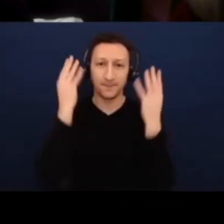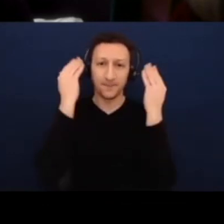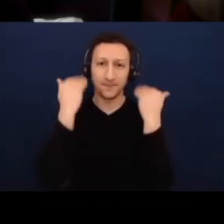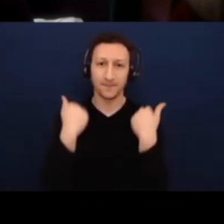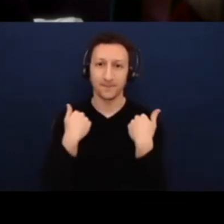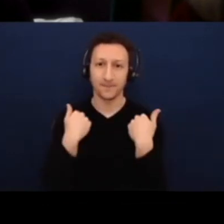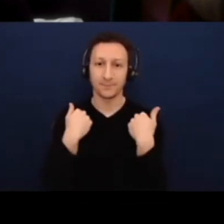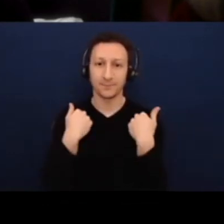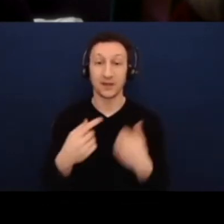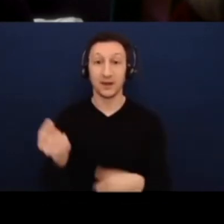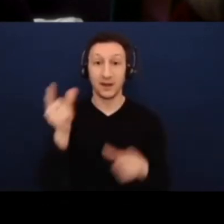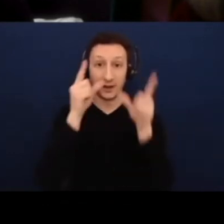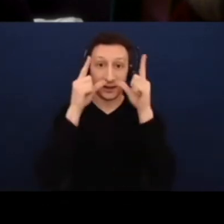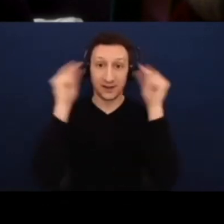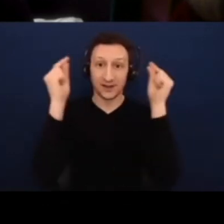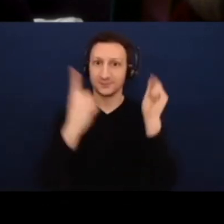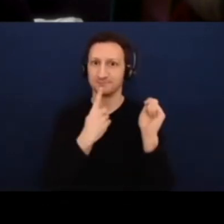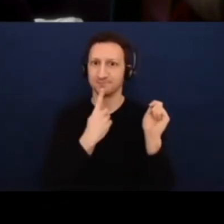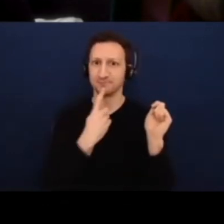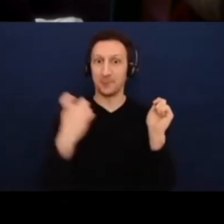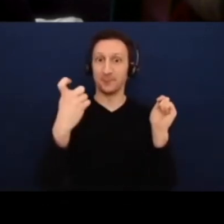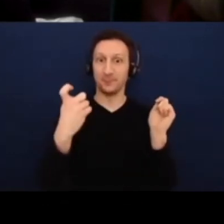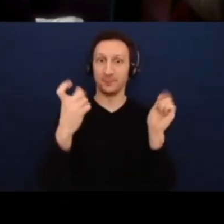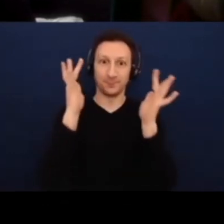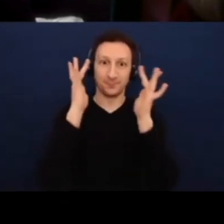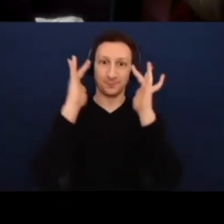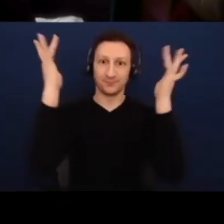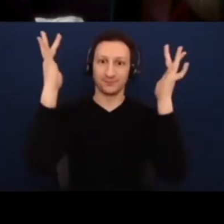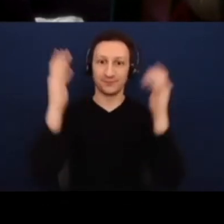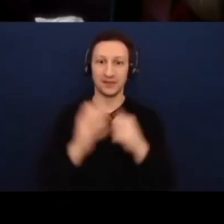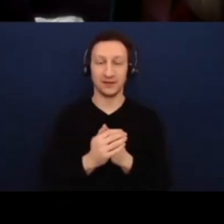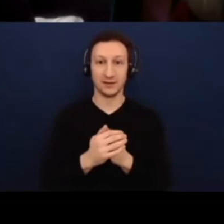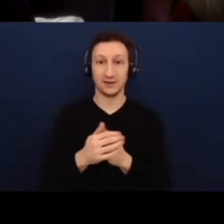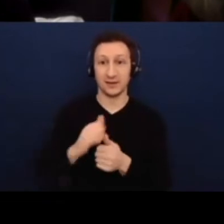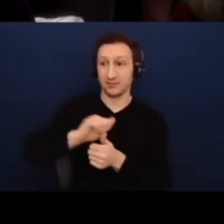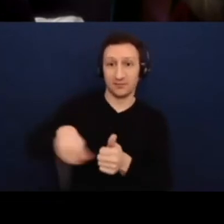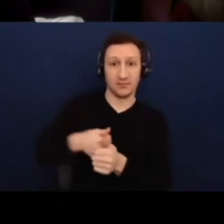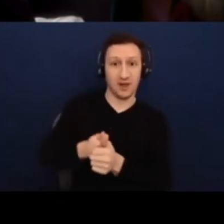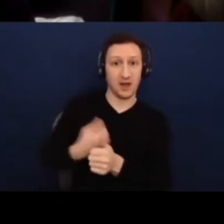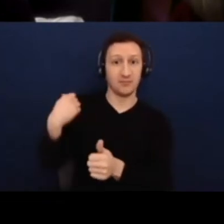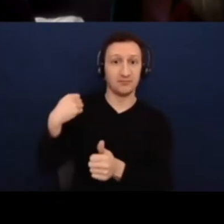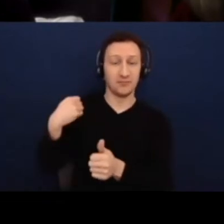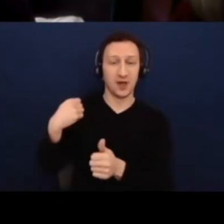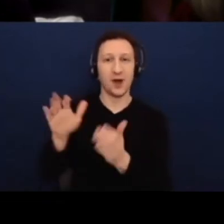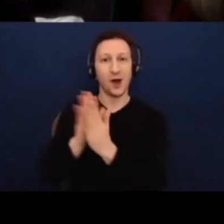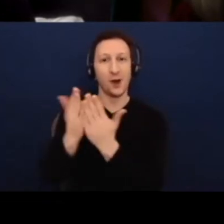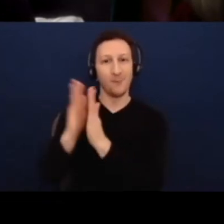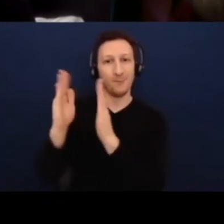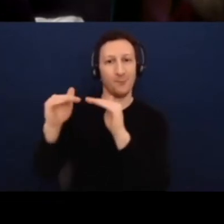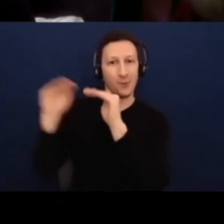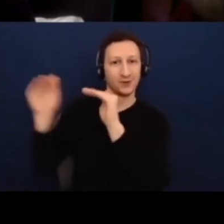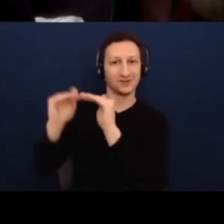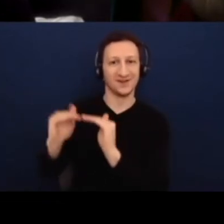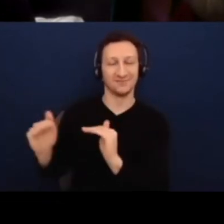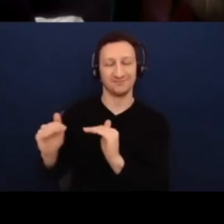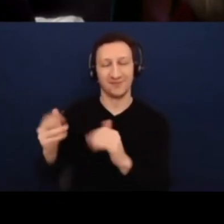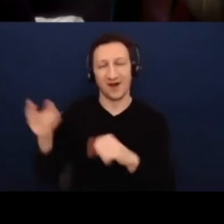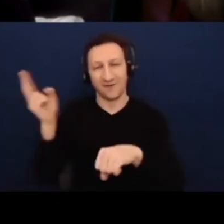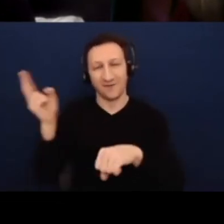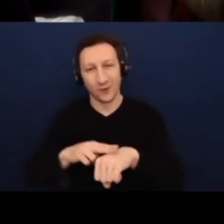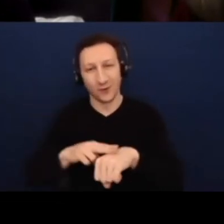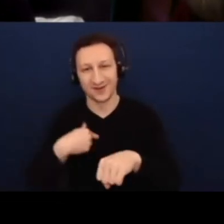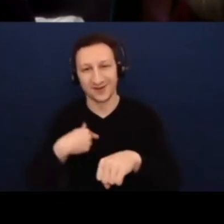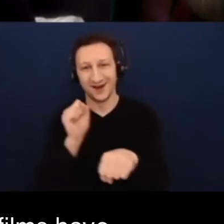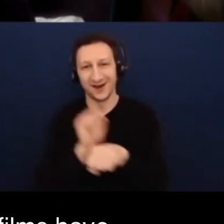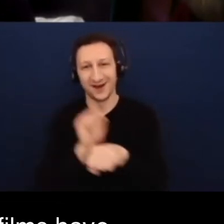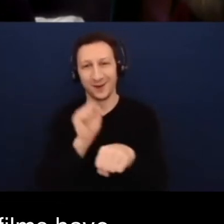red glasses, and I am sitting in front of a bookshelf, very appropriate for someone in academia. But I'm also